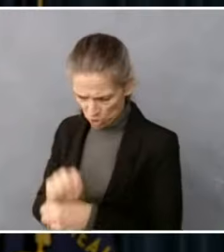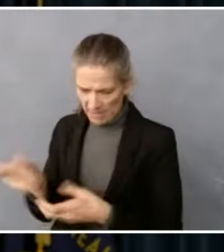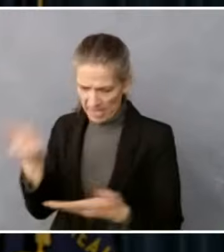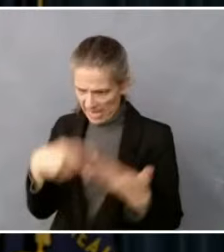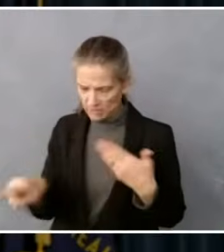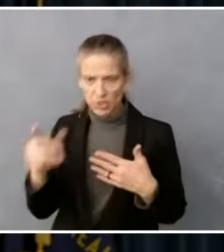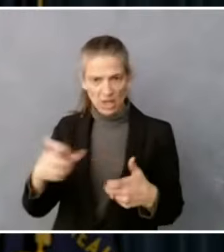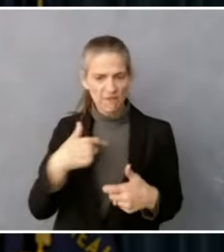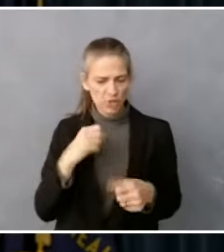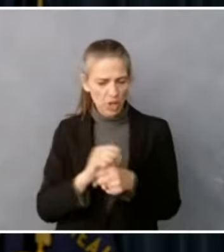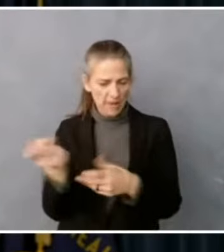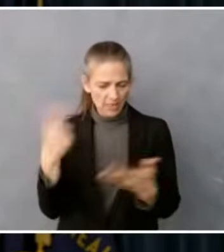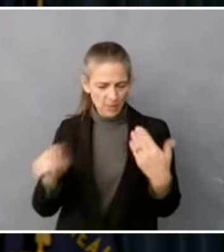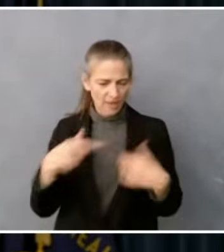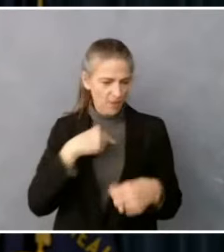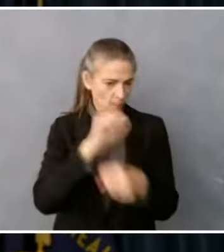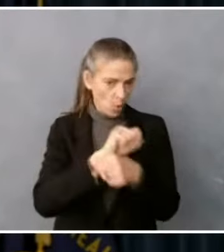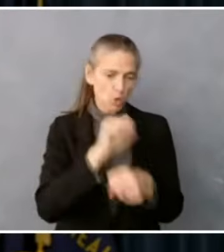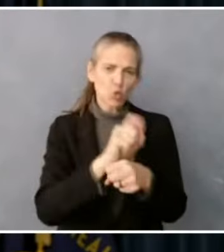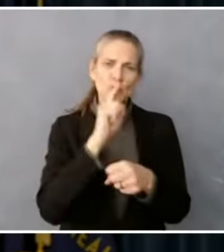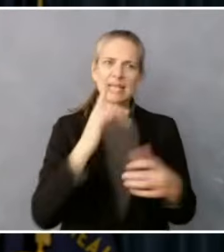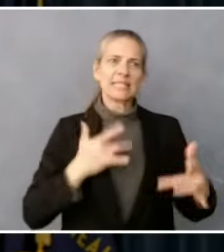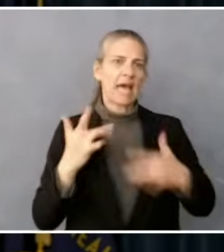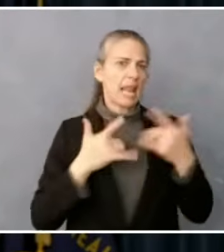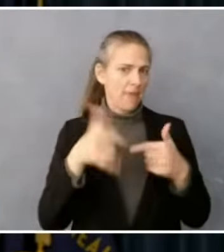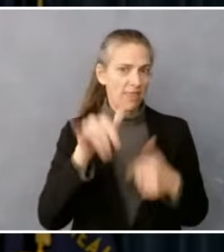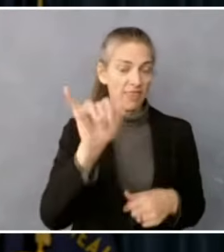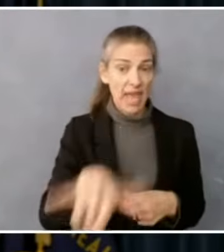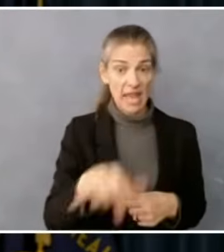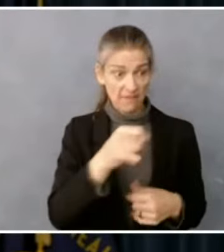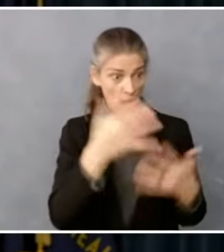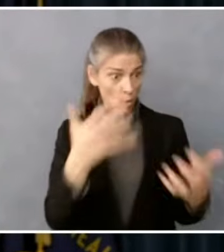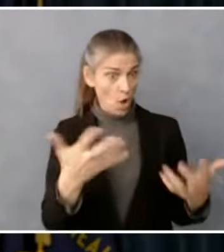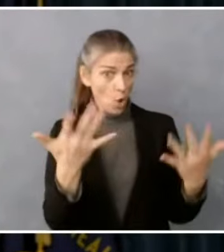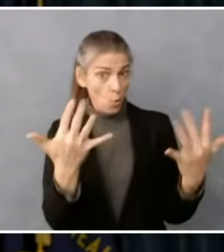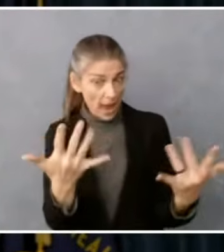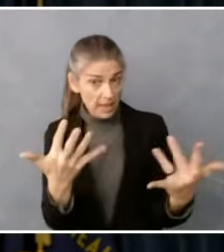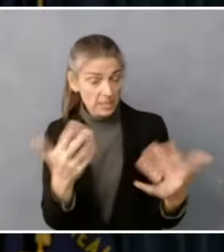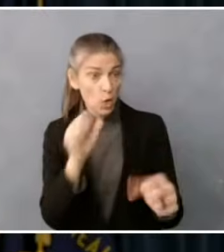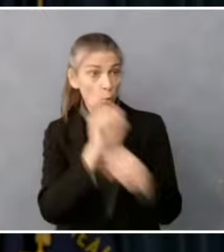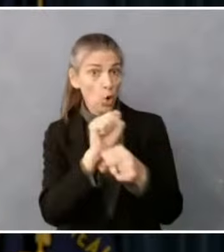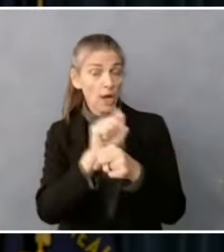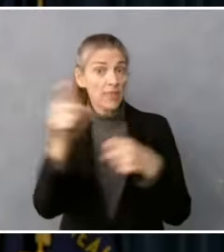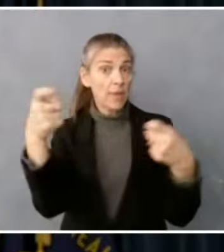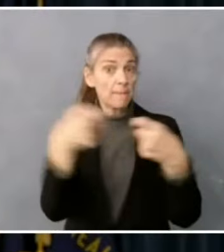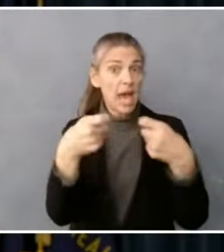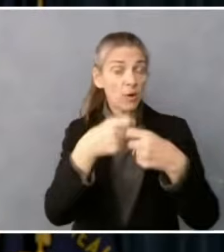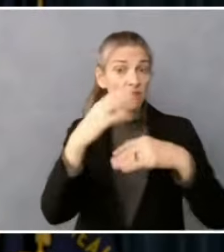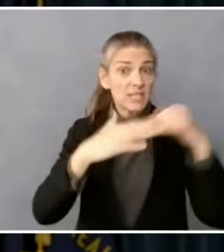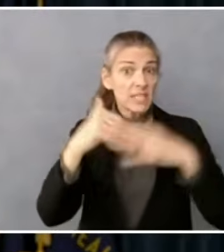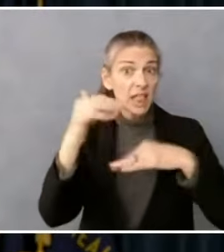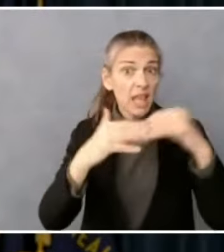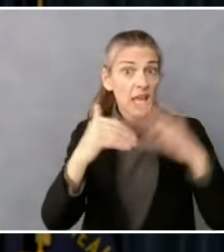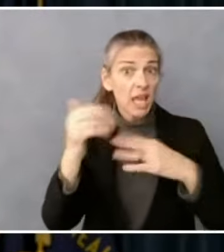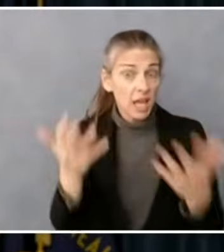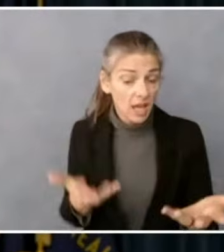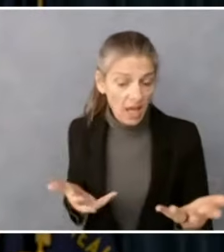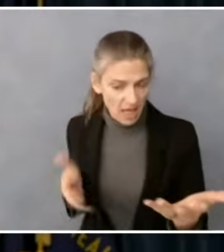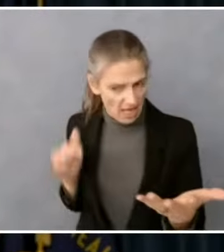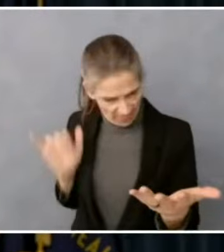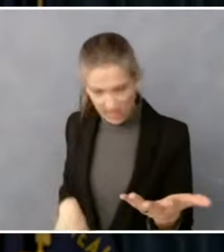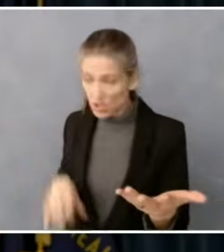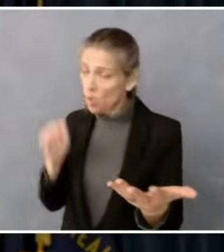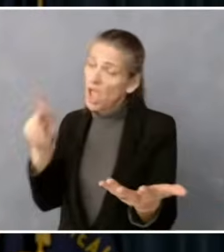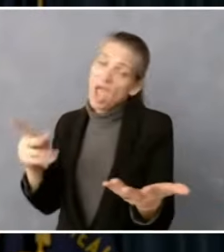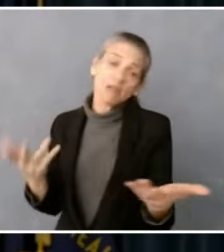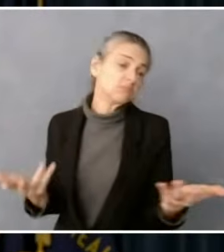good. We've got employers that are really excited about it. If they want to wait and work at the battery facility when it's completed, that's okay too.